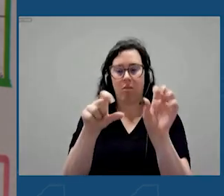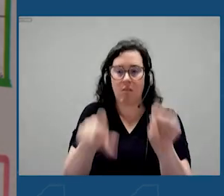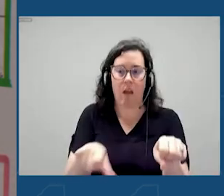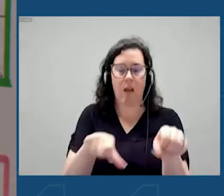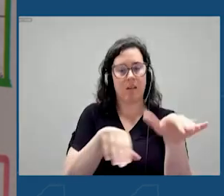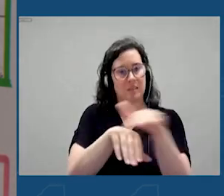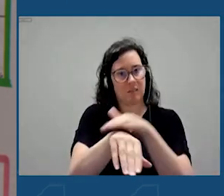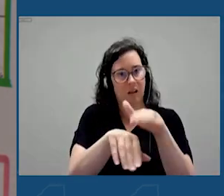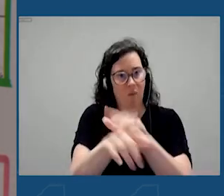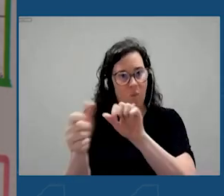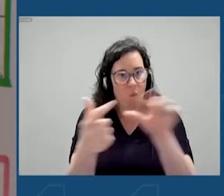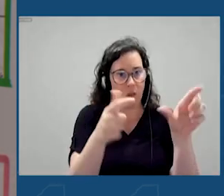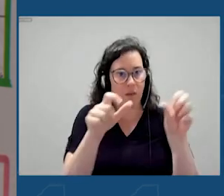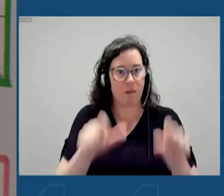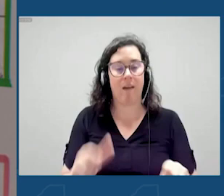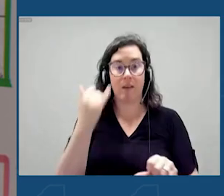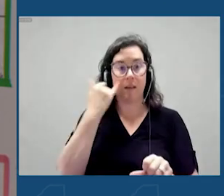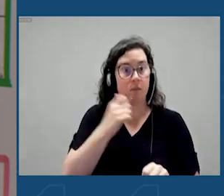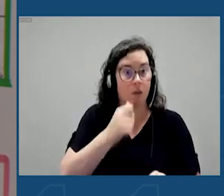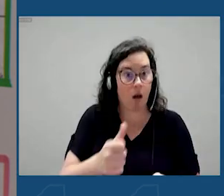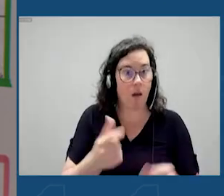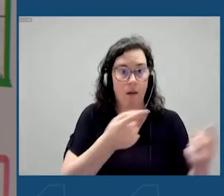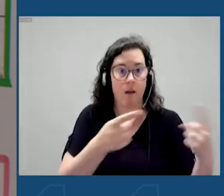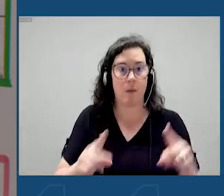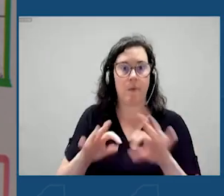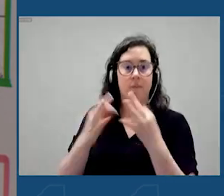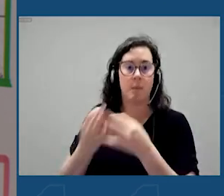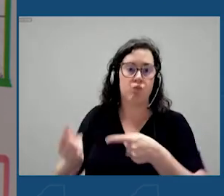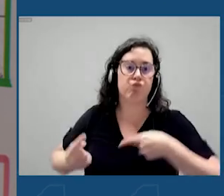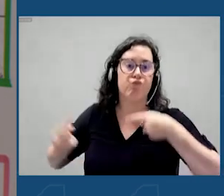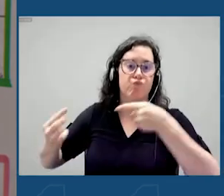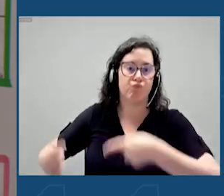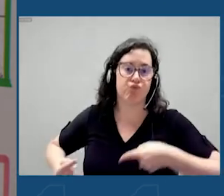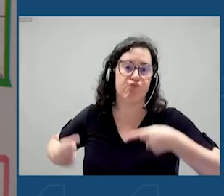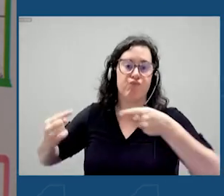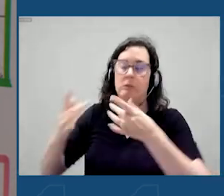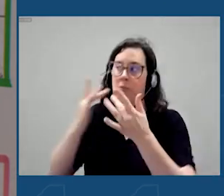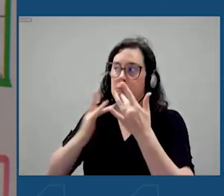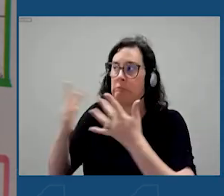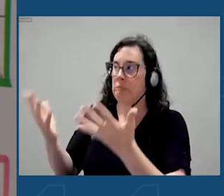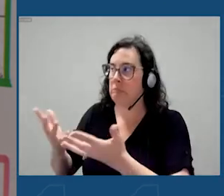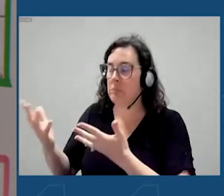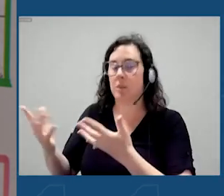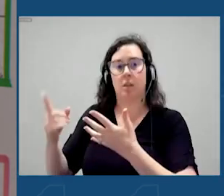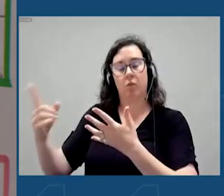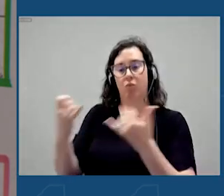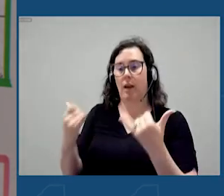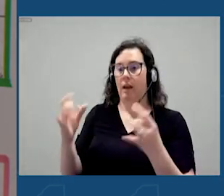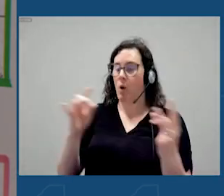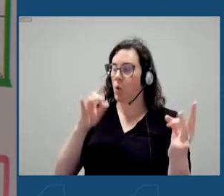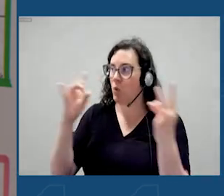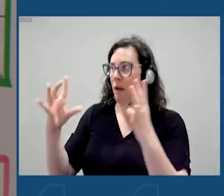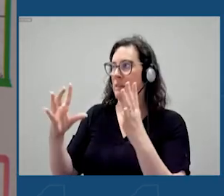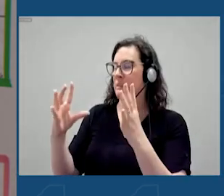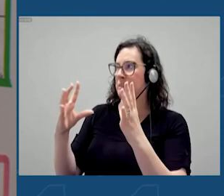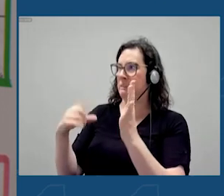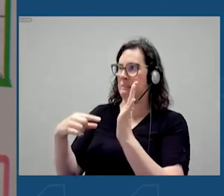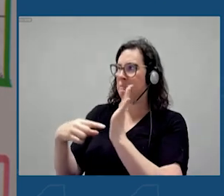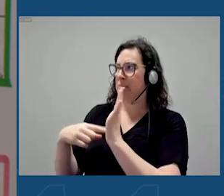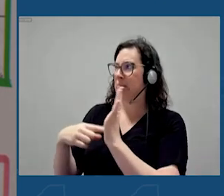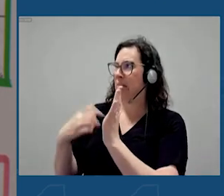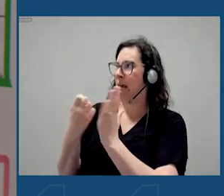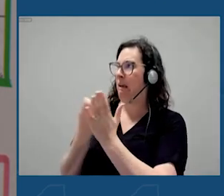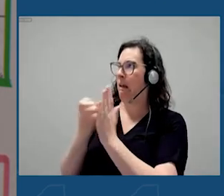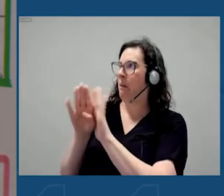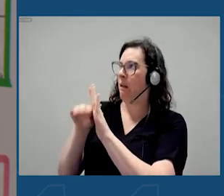our families are going to continue struggling. And they're already experiencing an affordability crisis. I mean, maybe inflation's topping